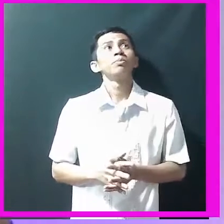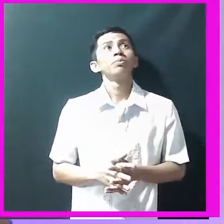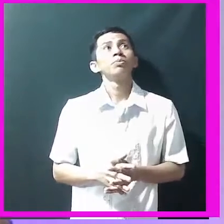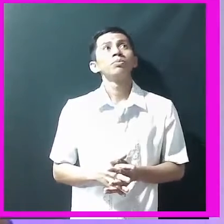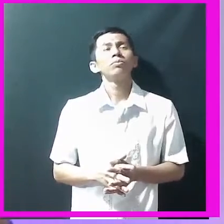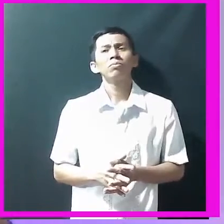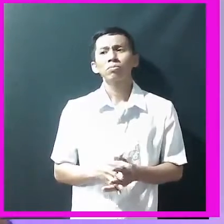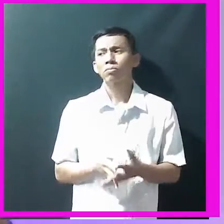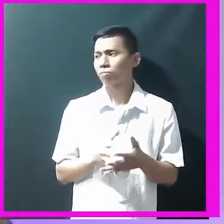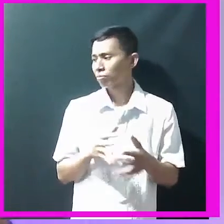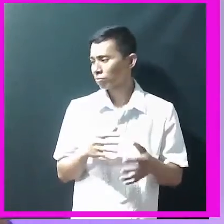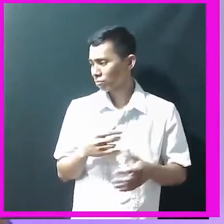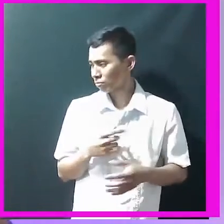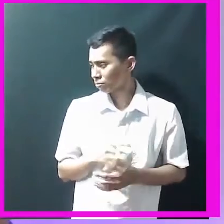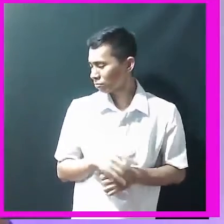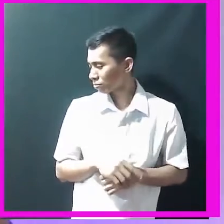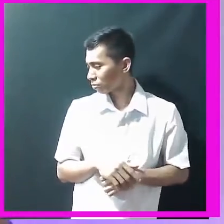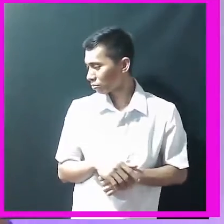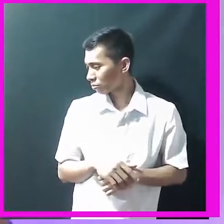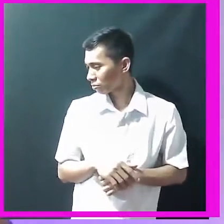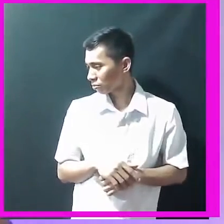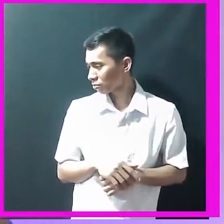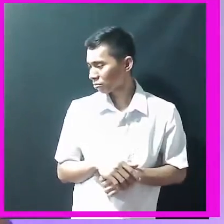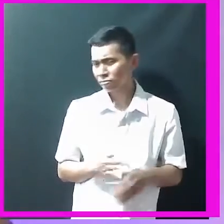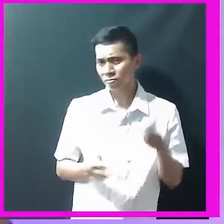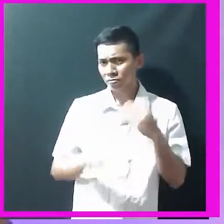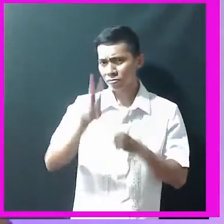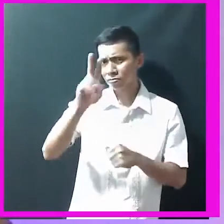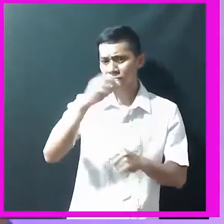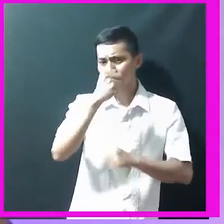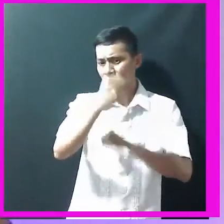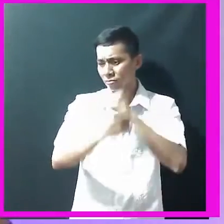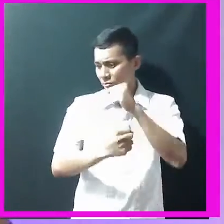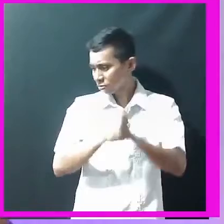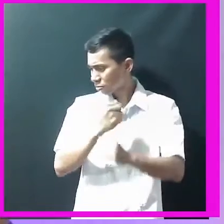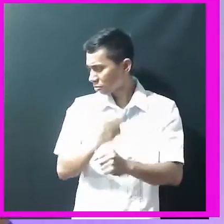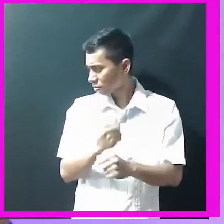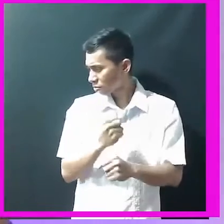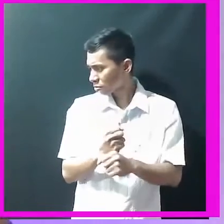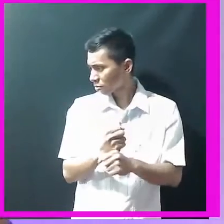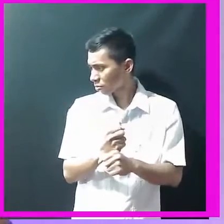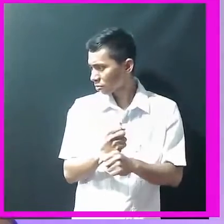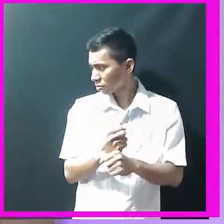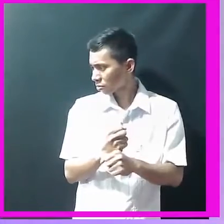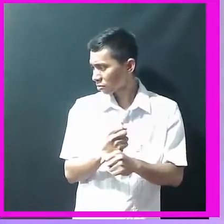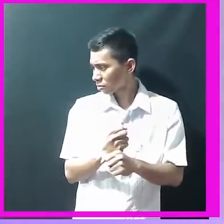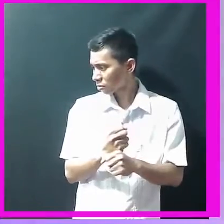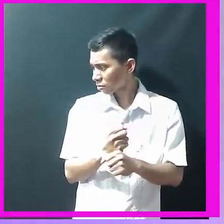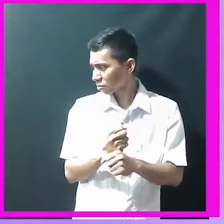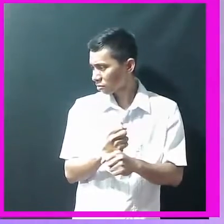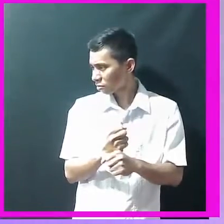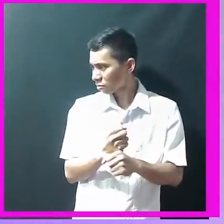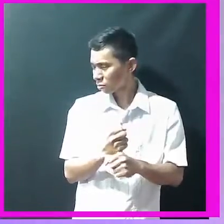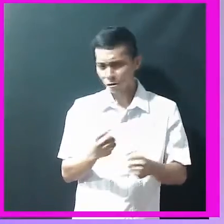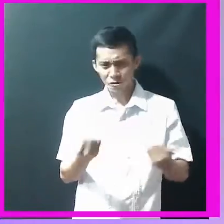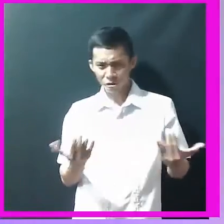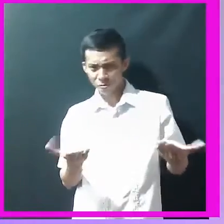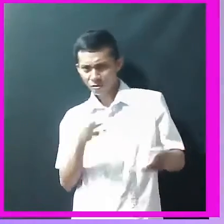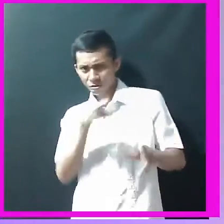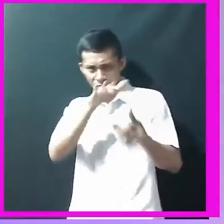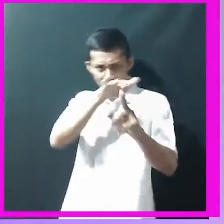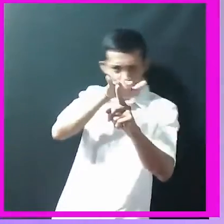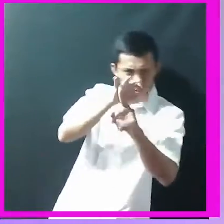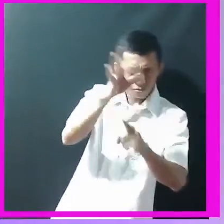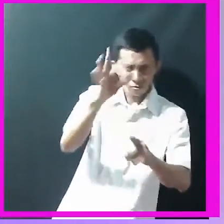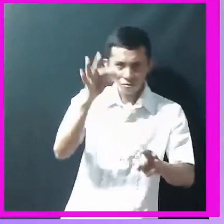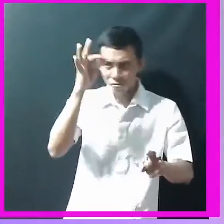Since 2 years. Almost 2 years, Pastor. Yeah. Na-smile nga murag na siya nga lahi ba.